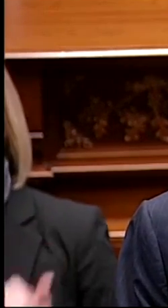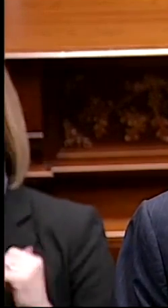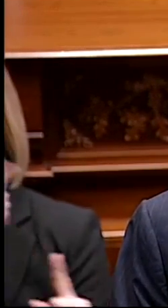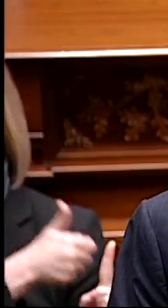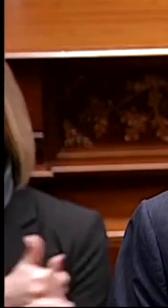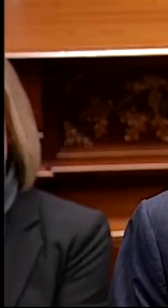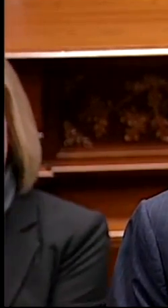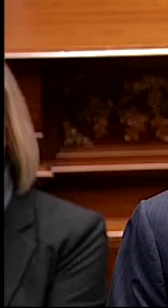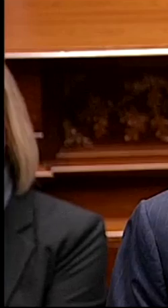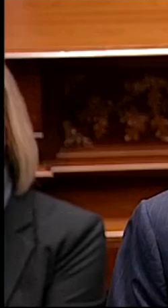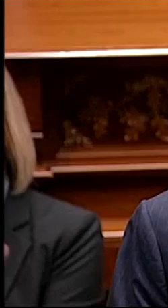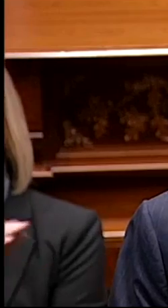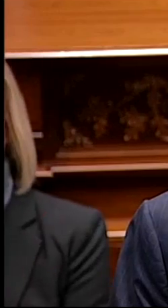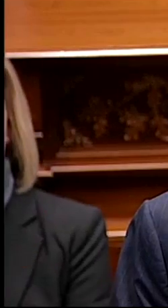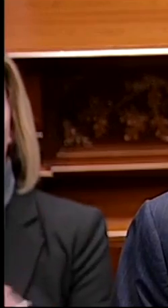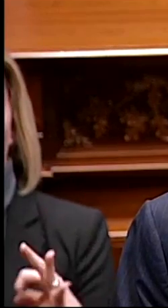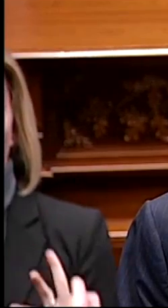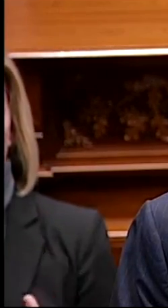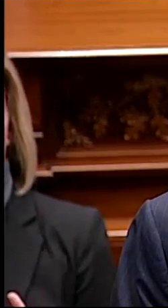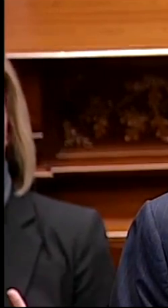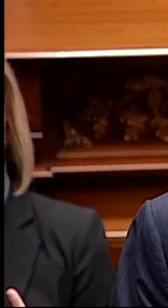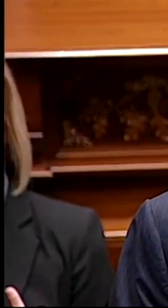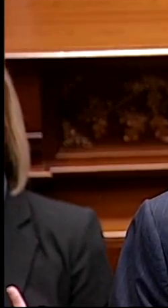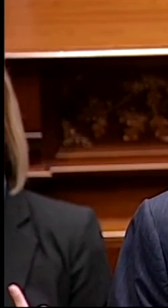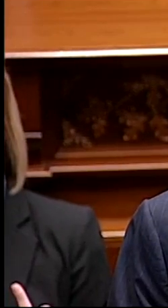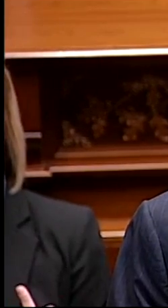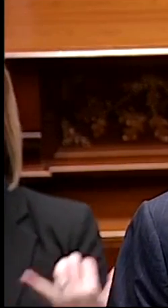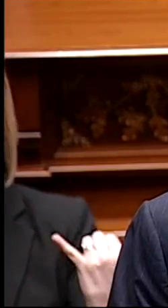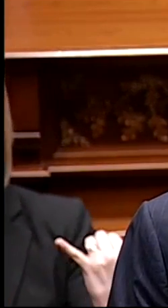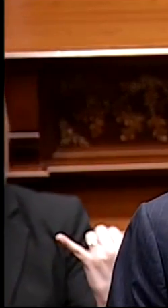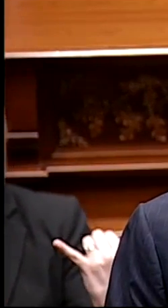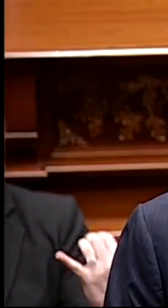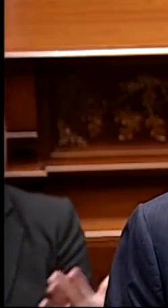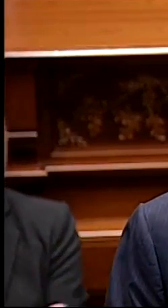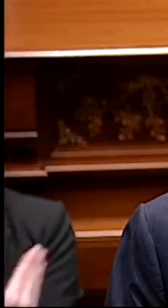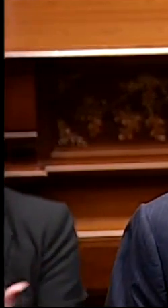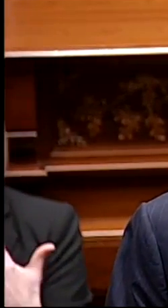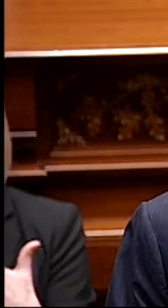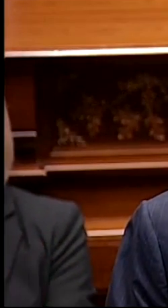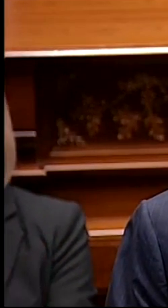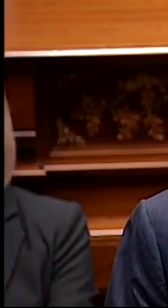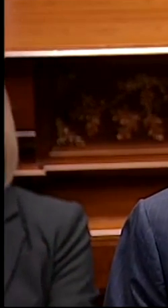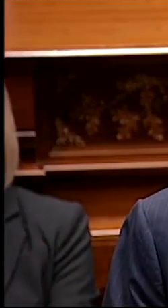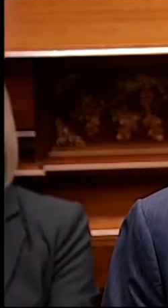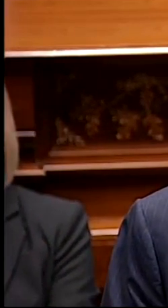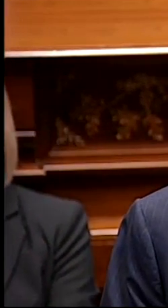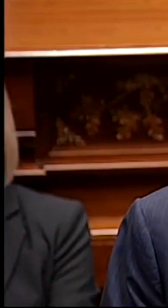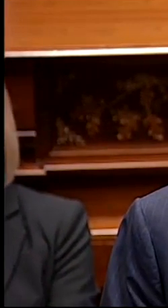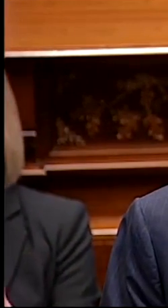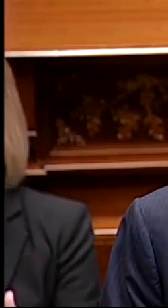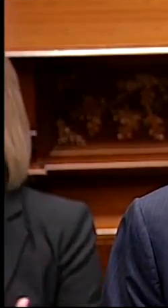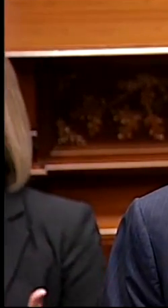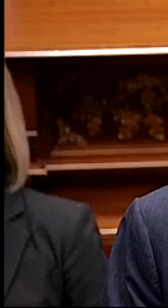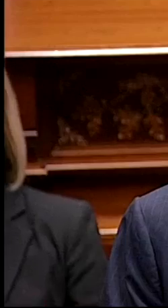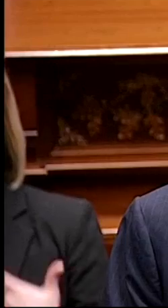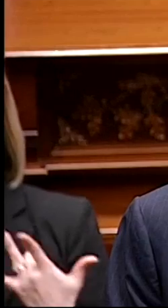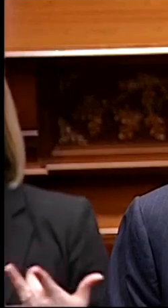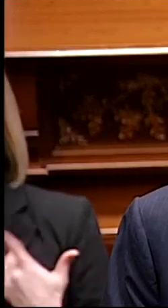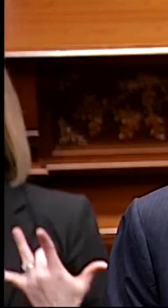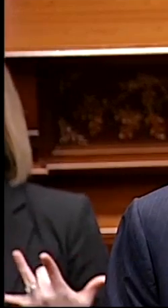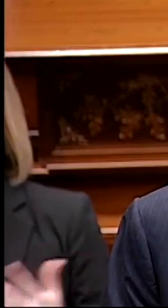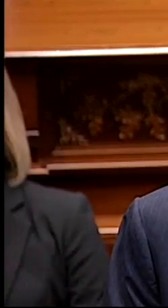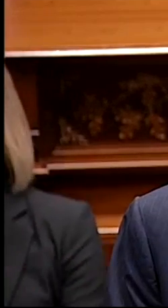themselves and their families. Today marks a new beginning. I'm excited and honored to